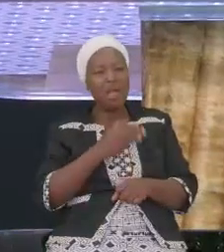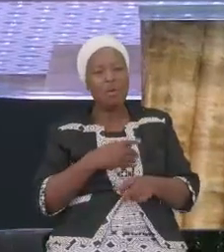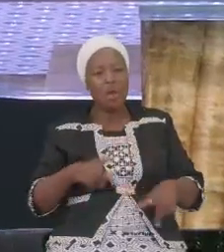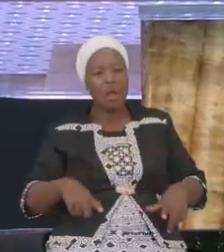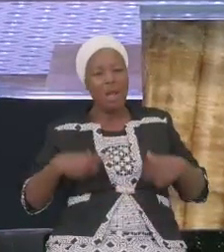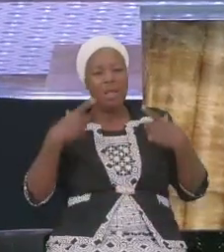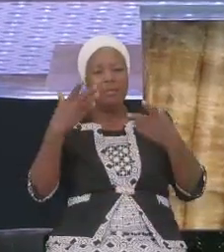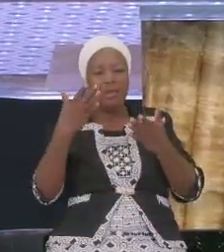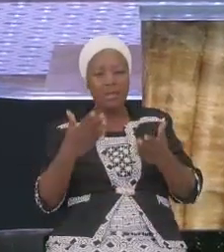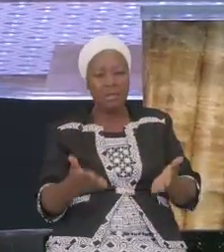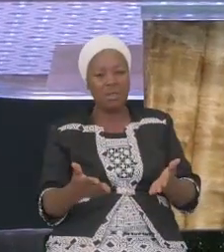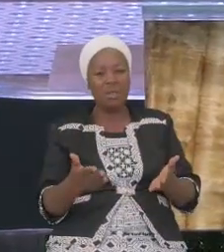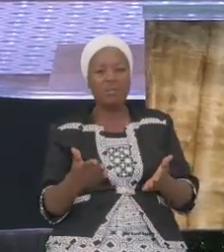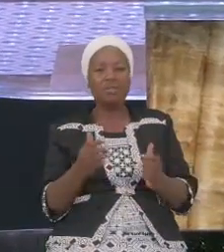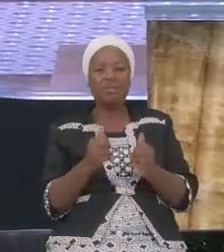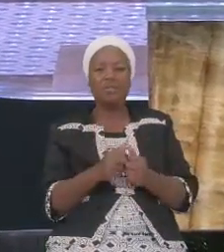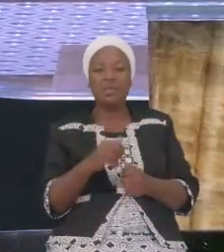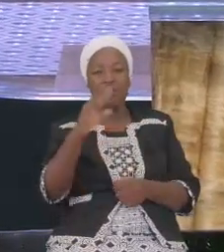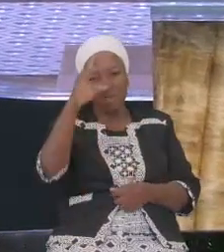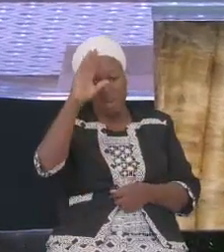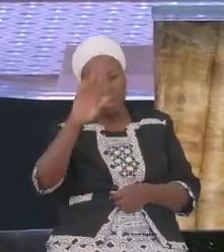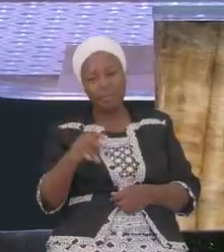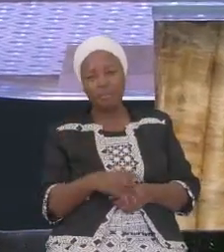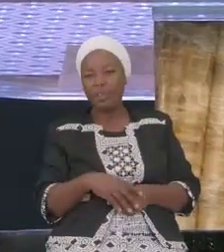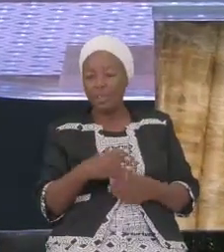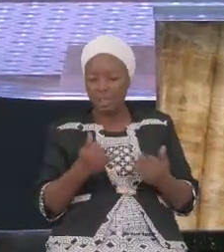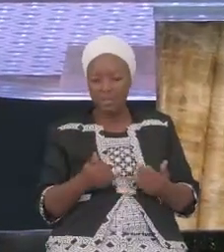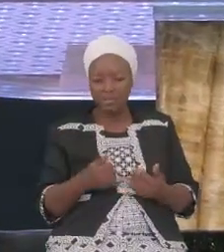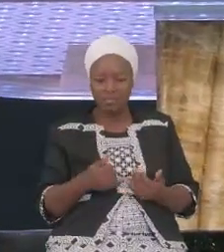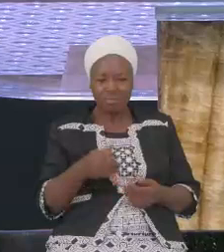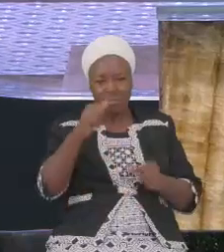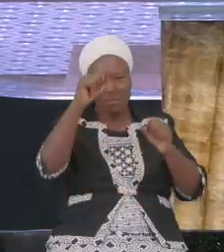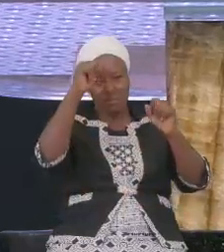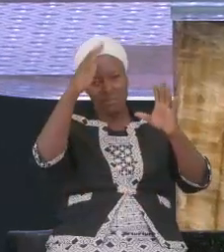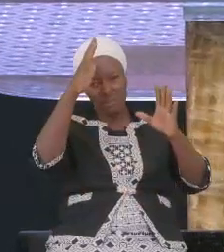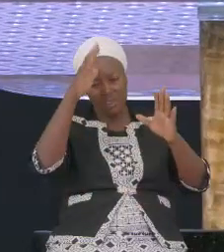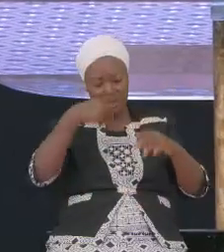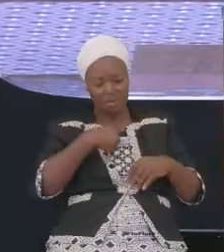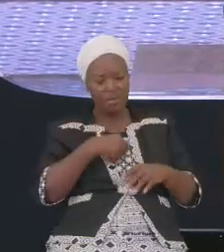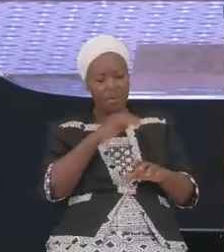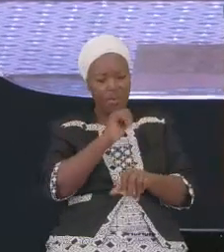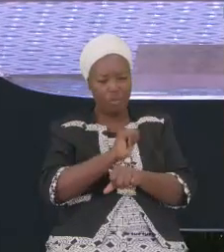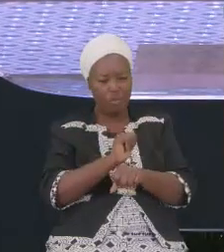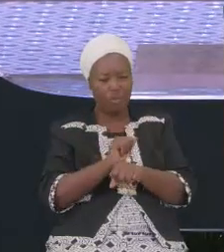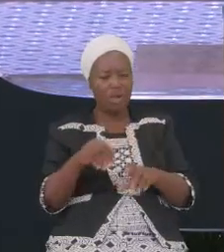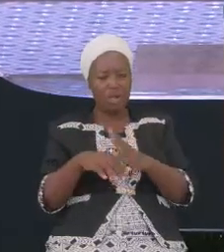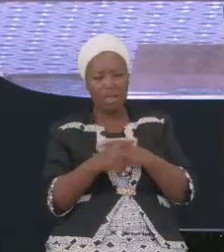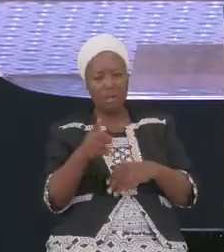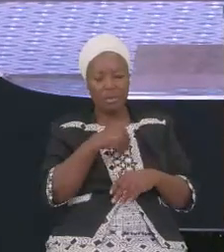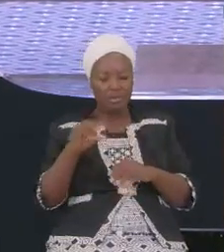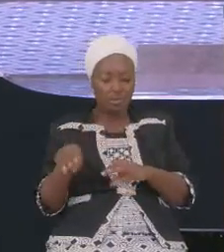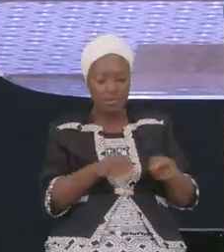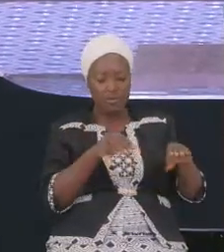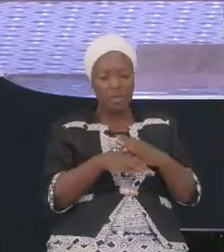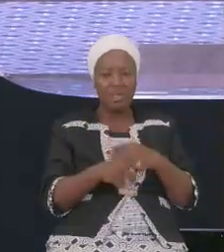abode with him. Father, living in you, I will walk in them. I will move in them. And